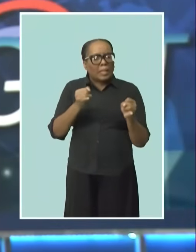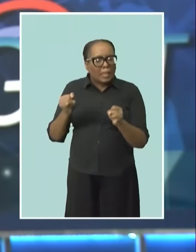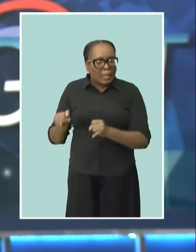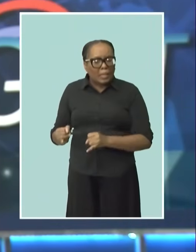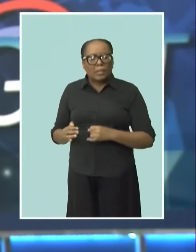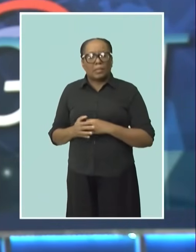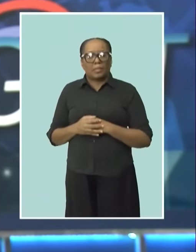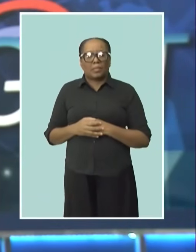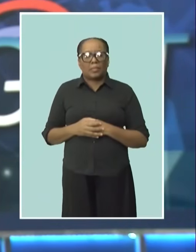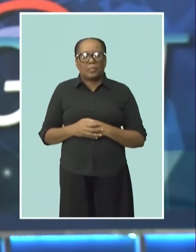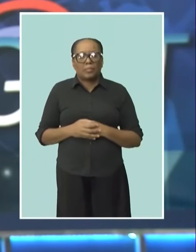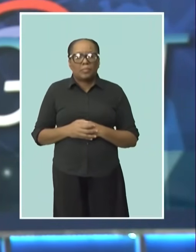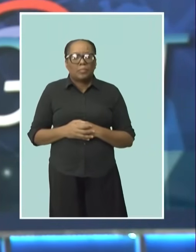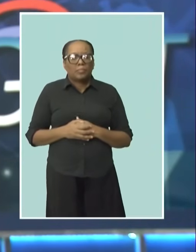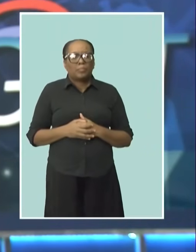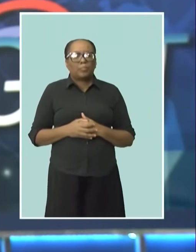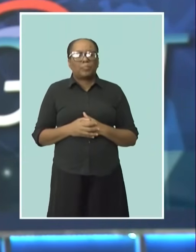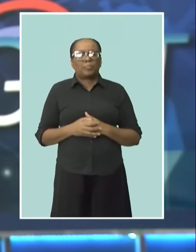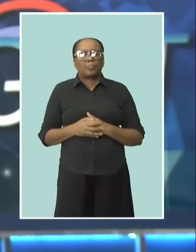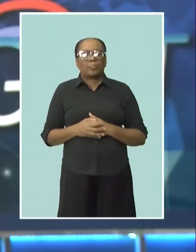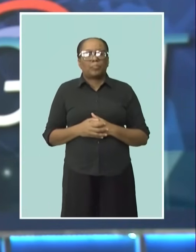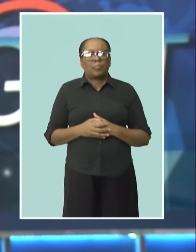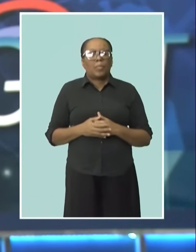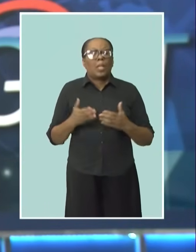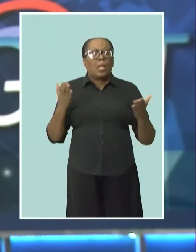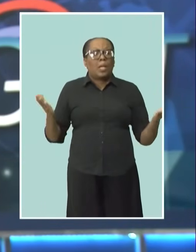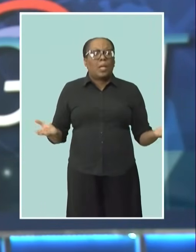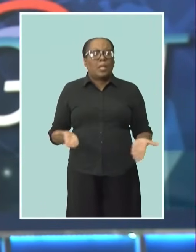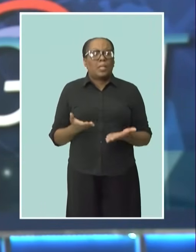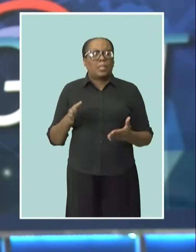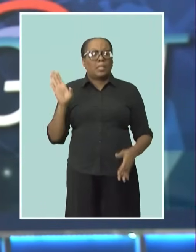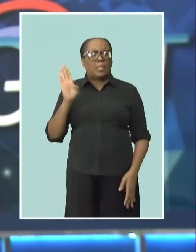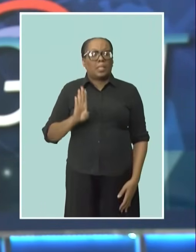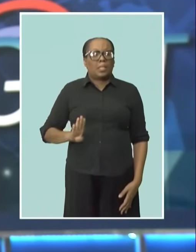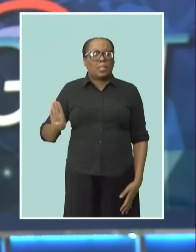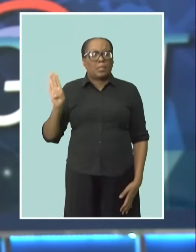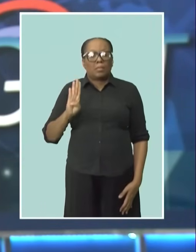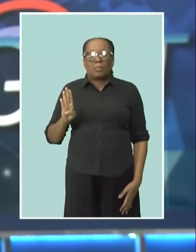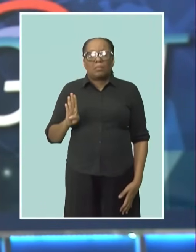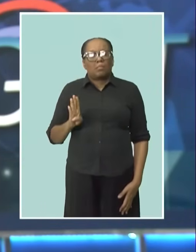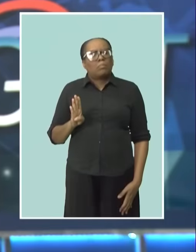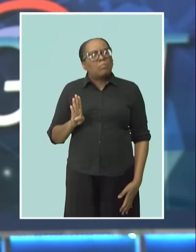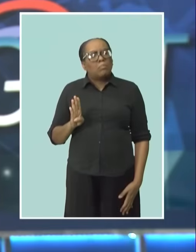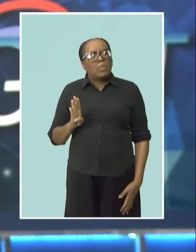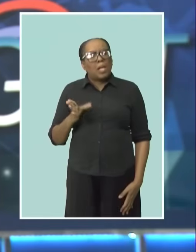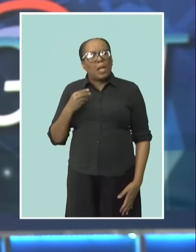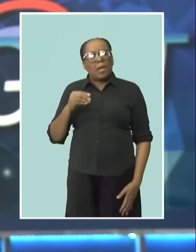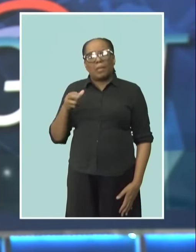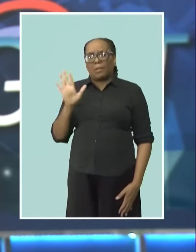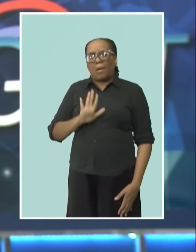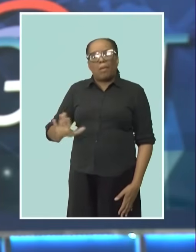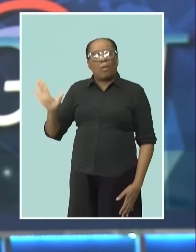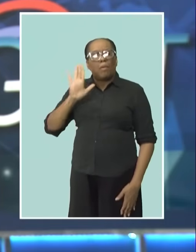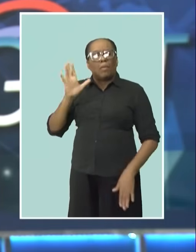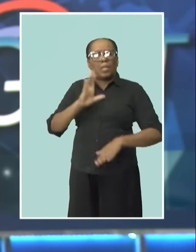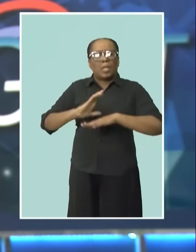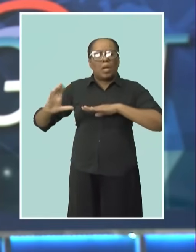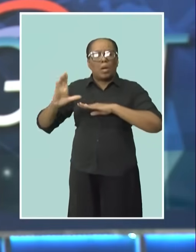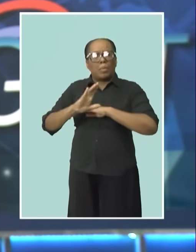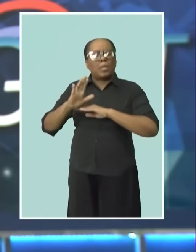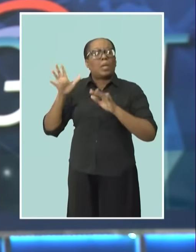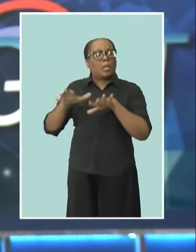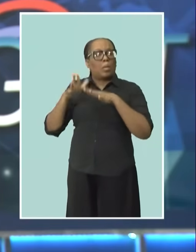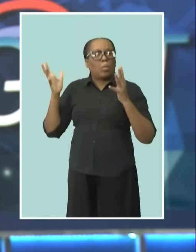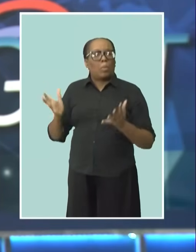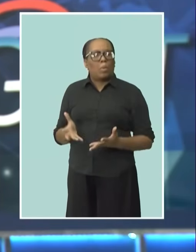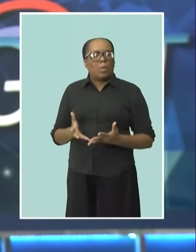Morals have taken a nosedive, not only in Barbados, but across the region and the world as well. That's the view of founder of Prayer Warriors